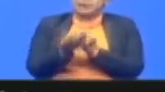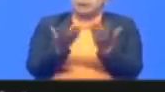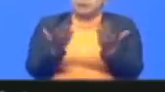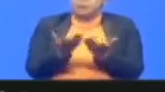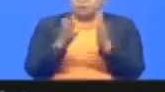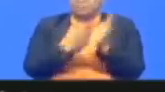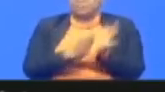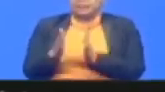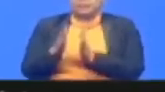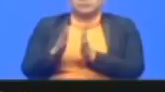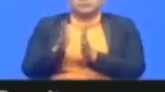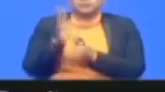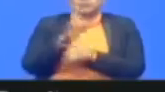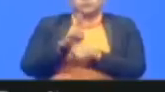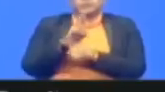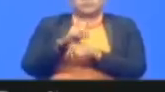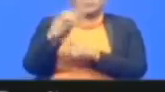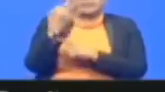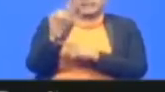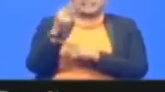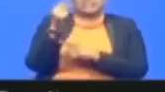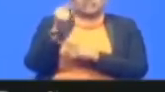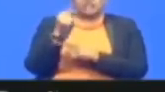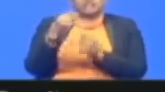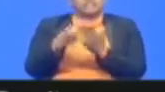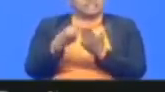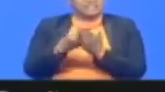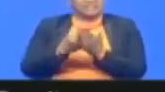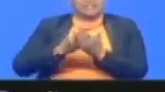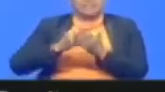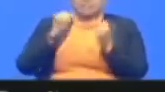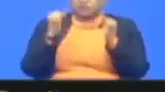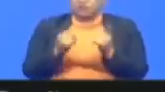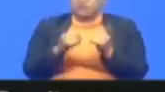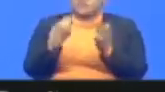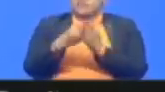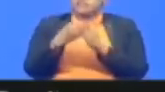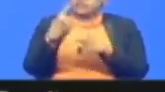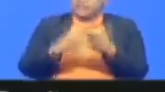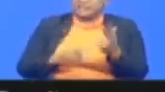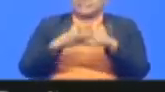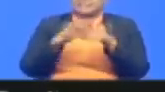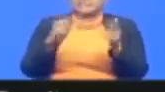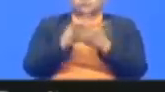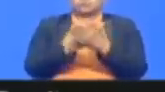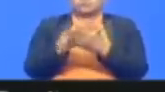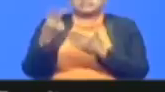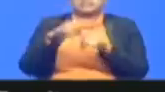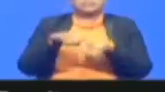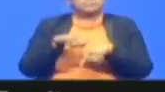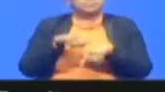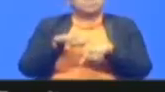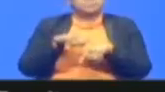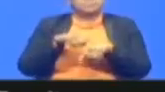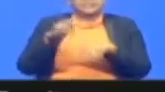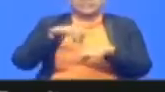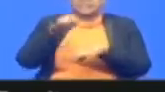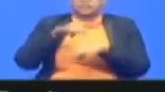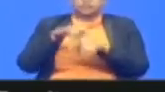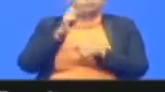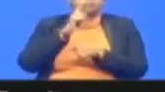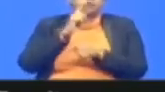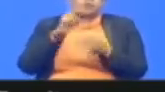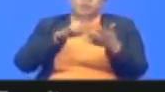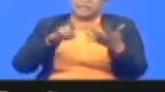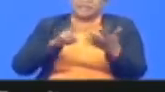intends to spend 3 trillion shillings in the new financial year, which starts in 2 weeks. Well, in the Daily Nation tomorrow, read about the most